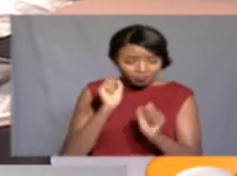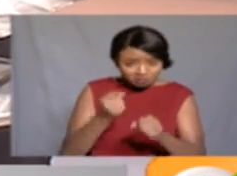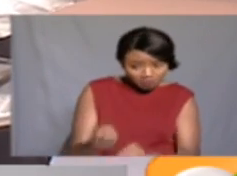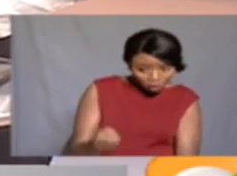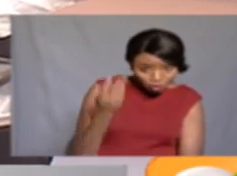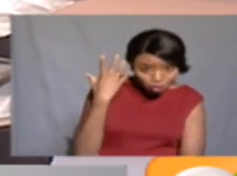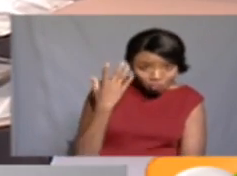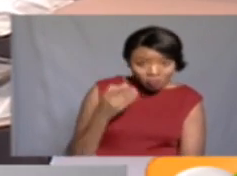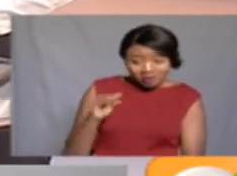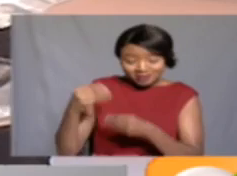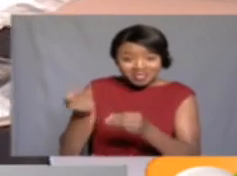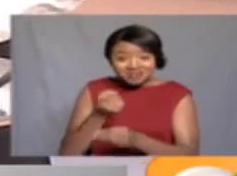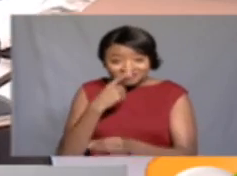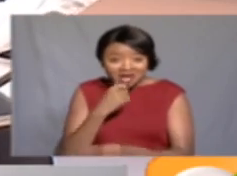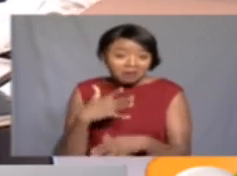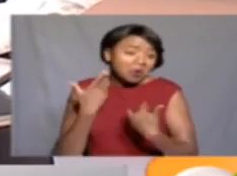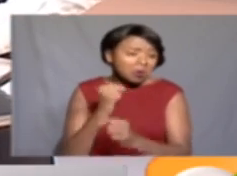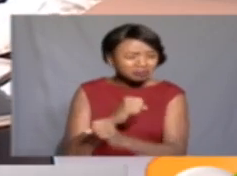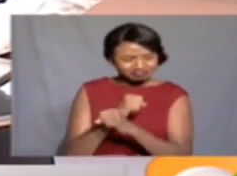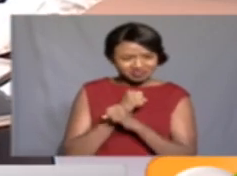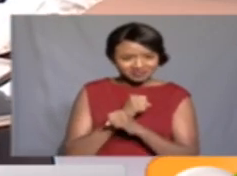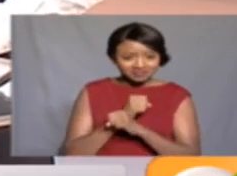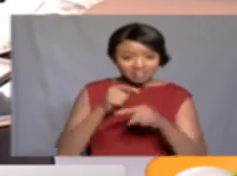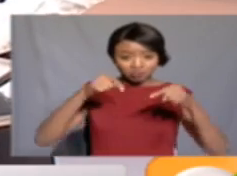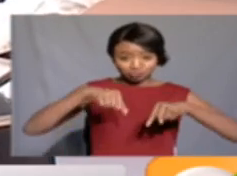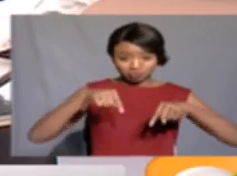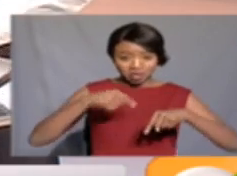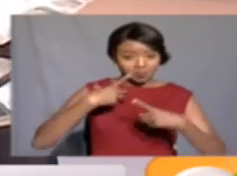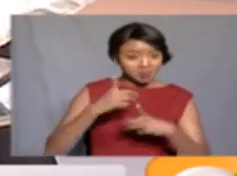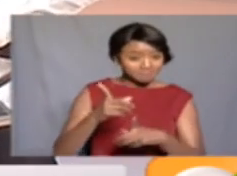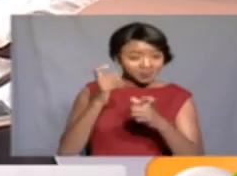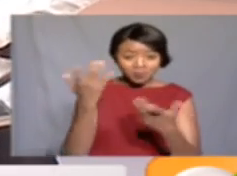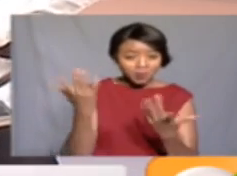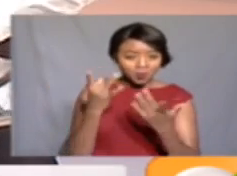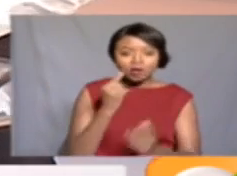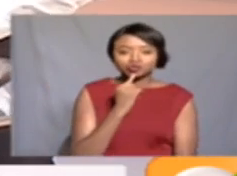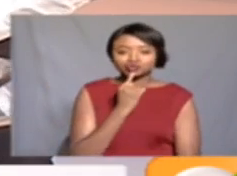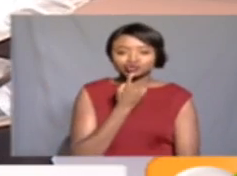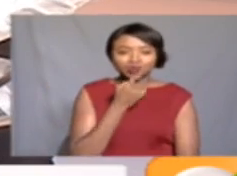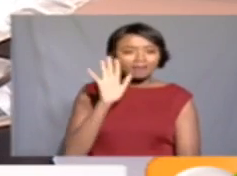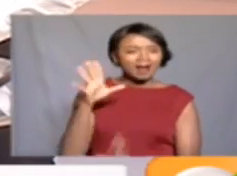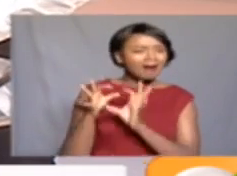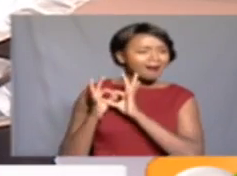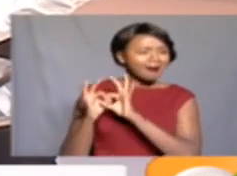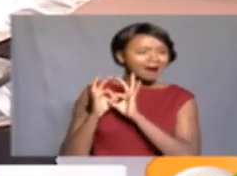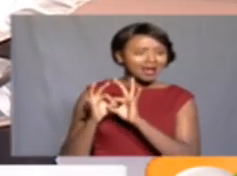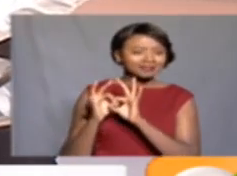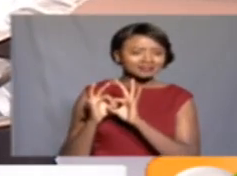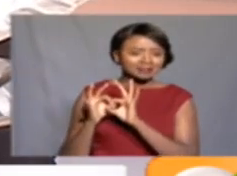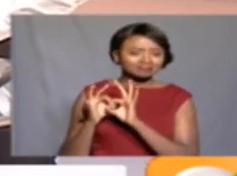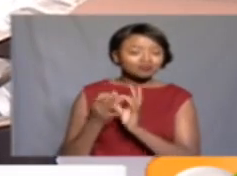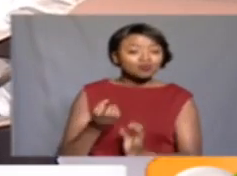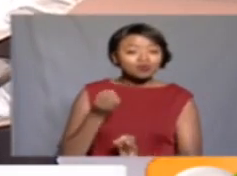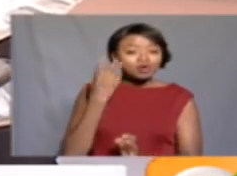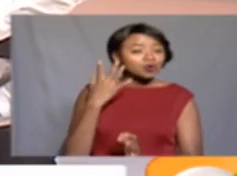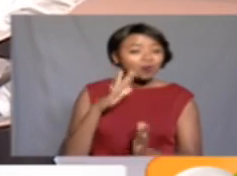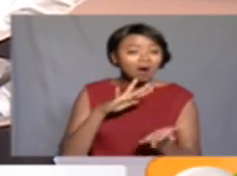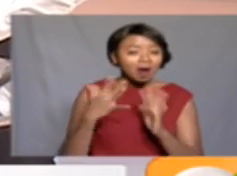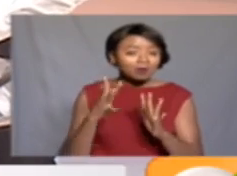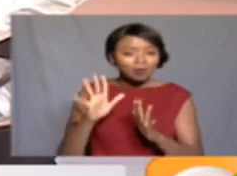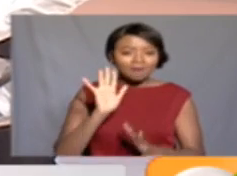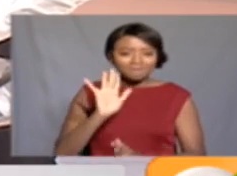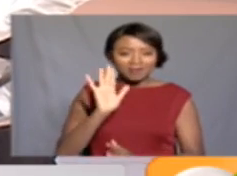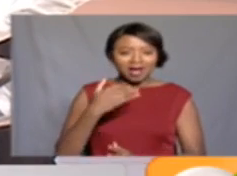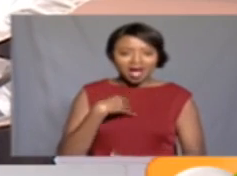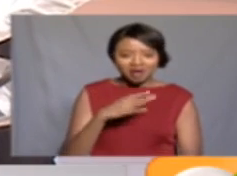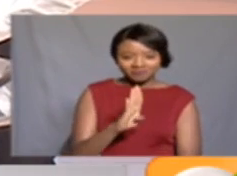treated? Well, tonight we take you to Turkana, a county whose culture is synonymous with beads. An innovation